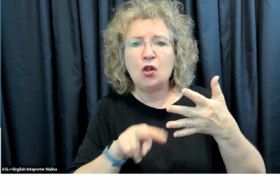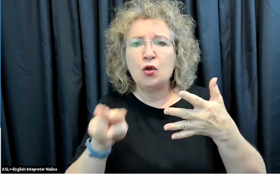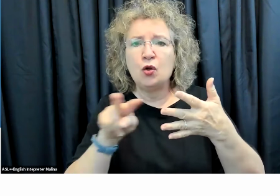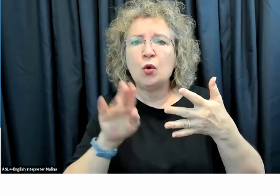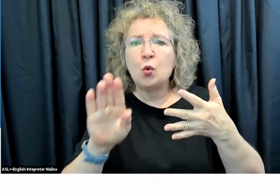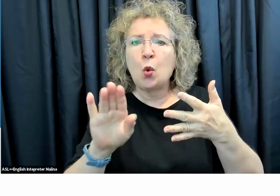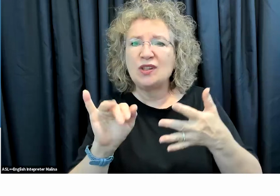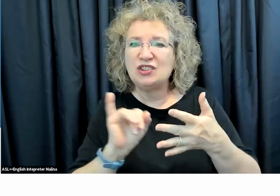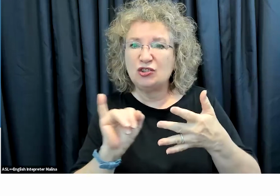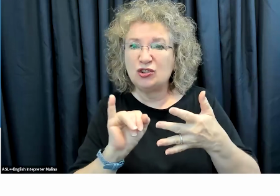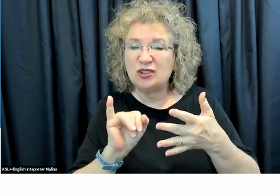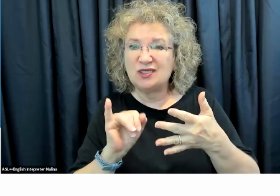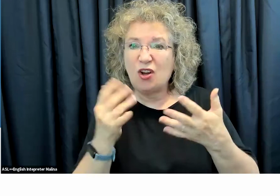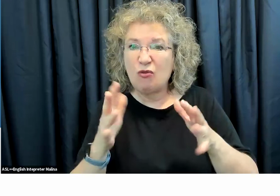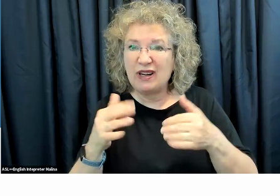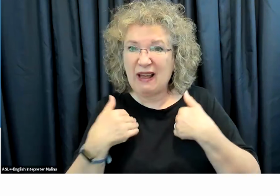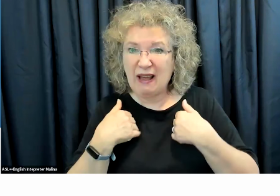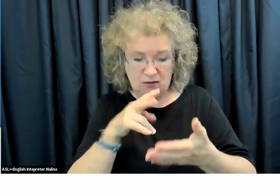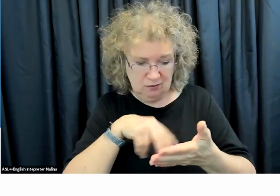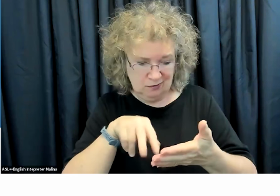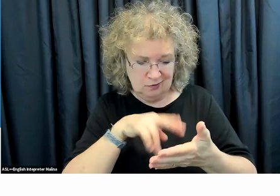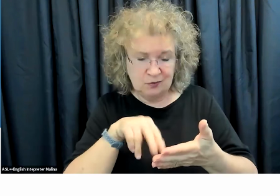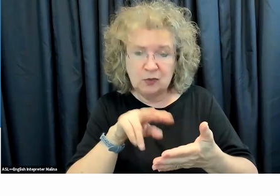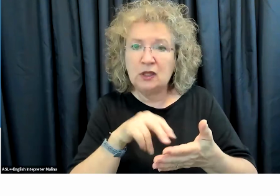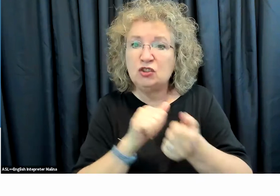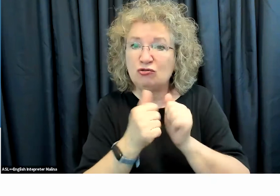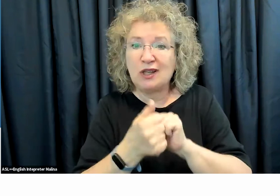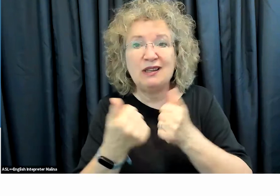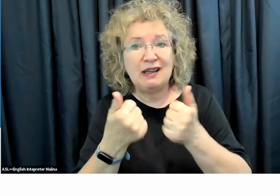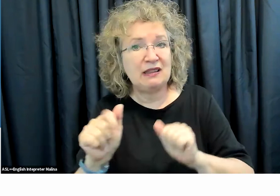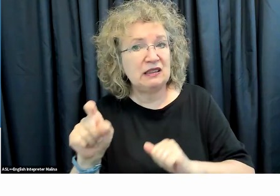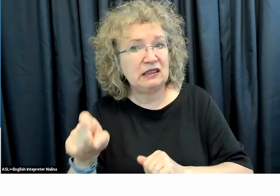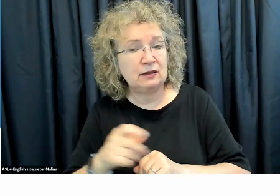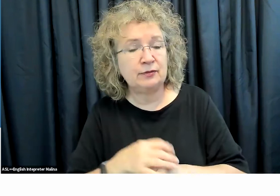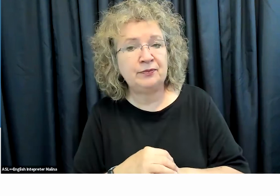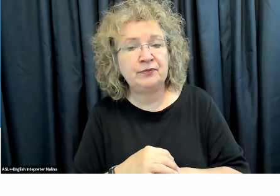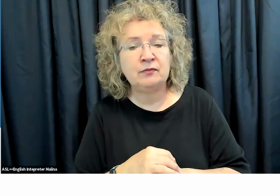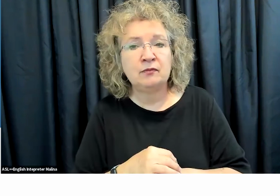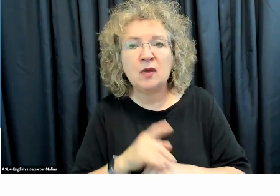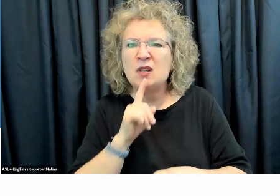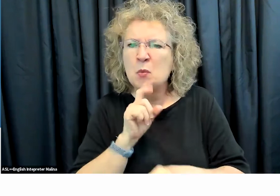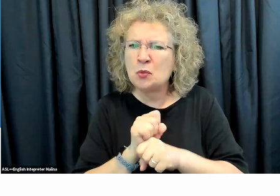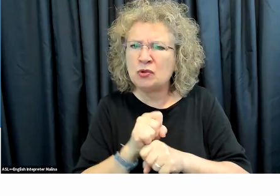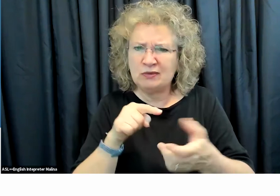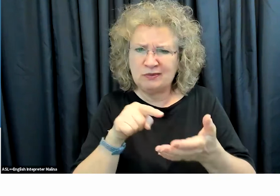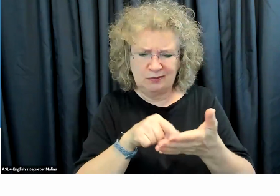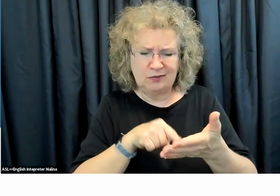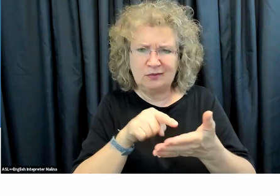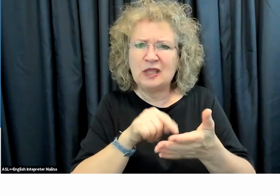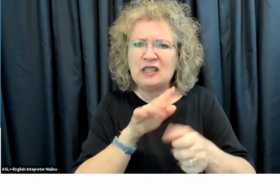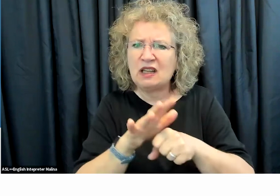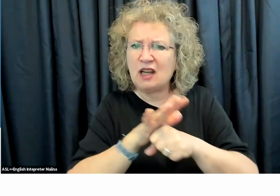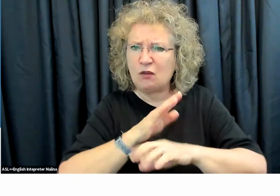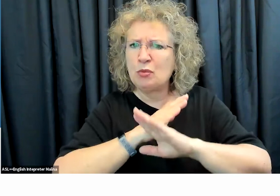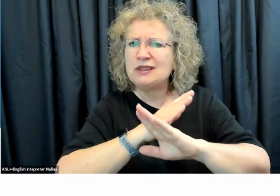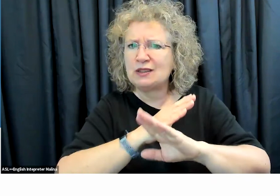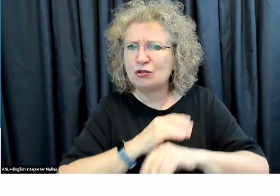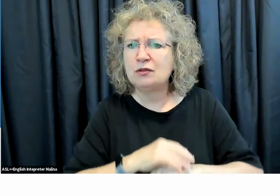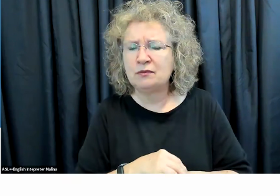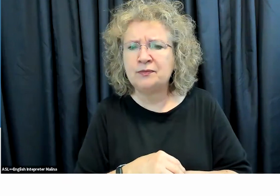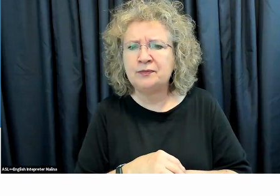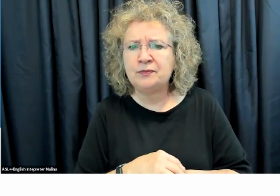coverage and make any necessary changes to make sure that you have the protection that you want. Another thing you can